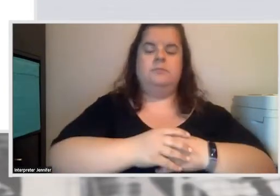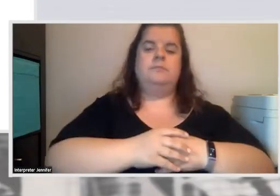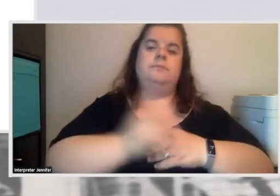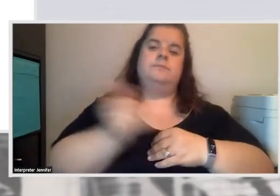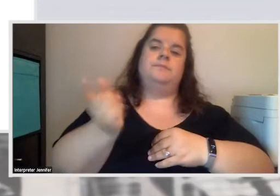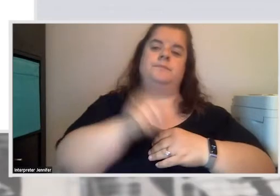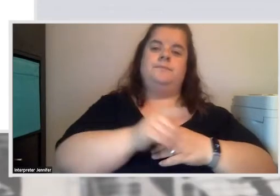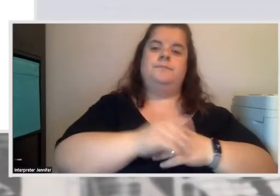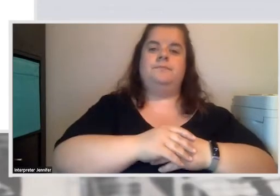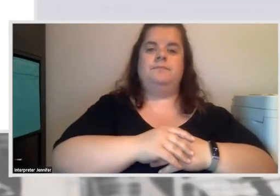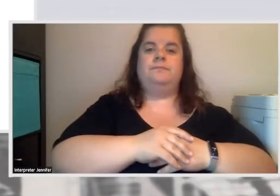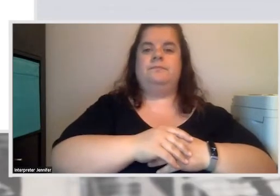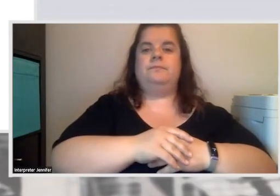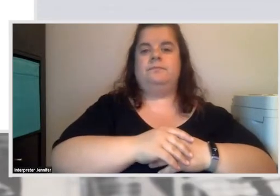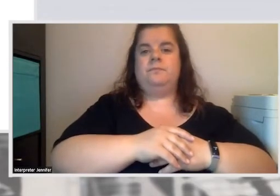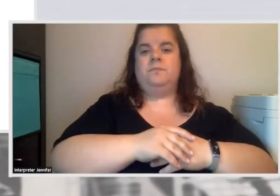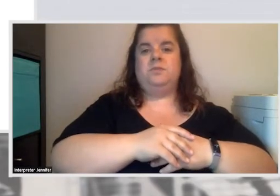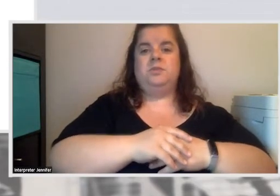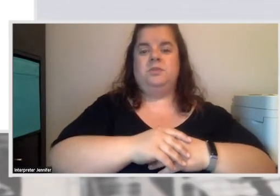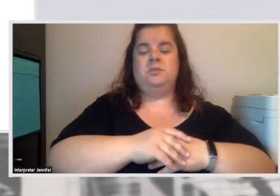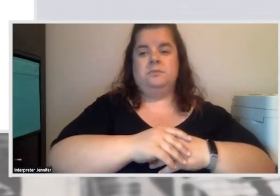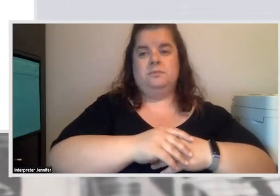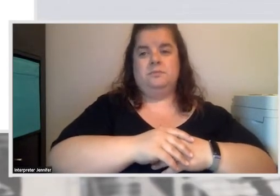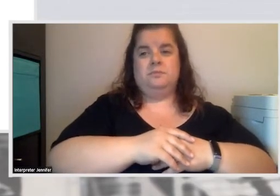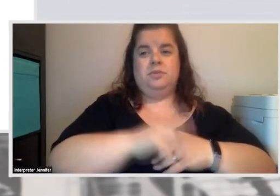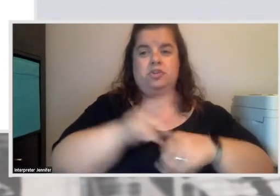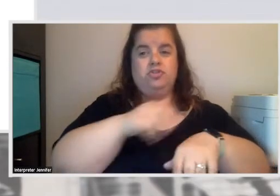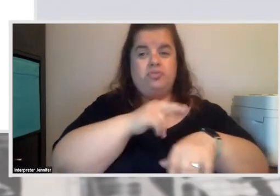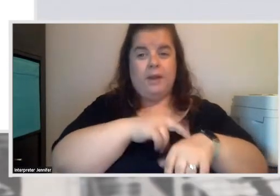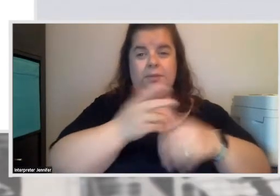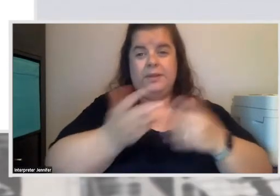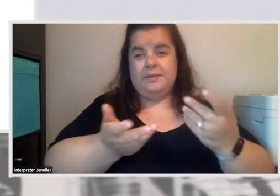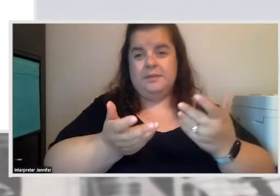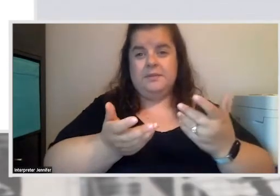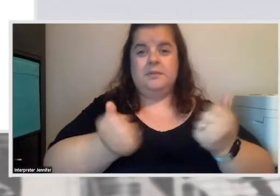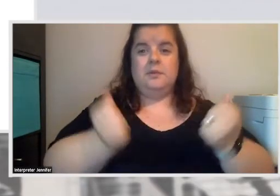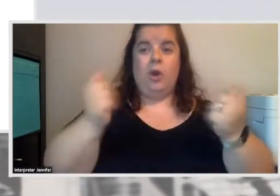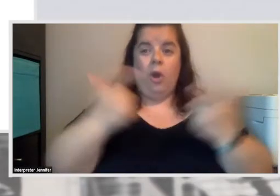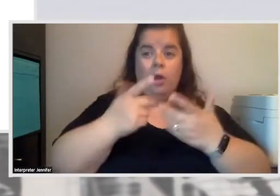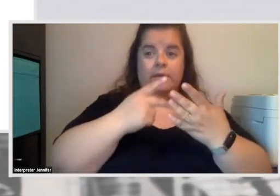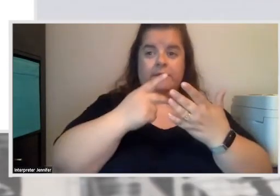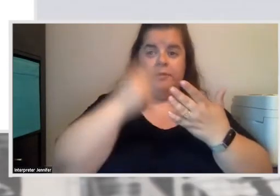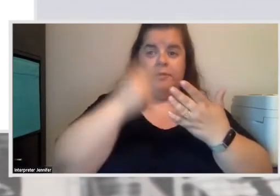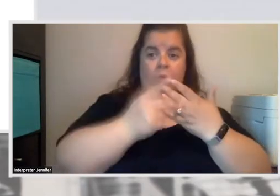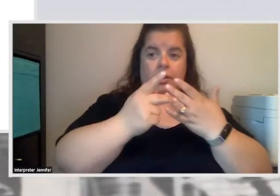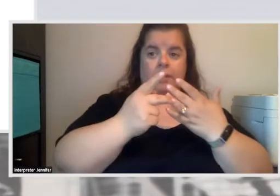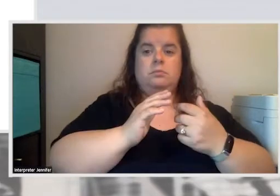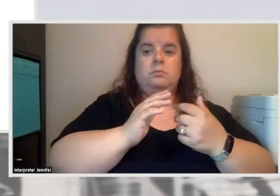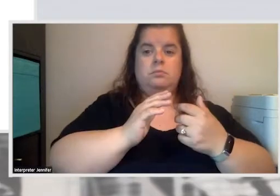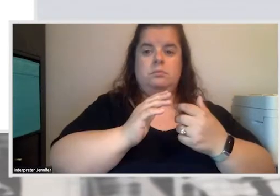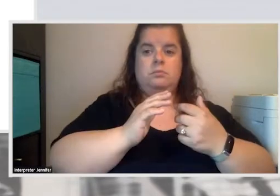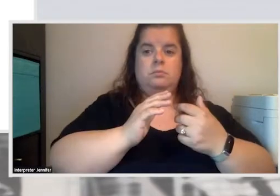slide. Generally speaking, all of these programs seek to ensure that the